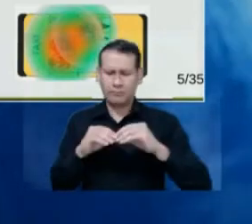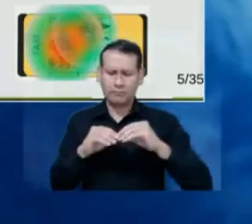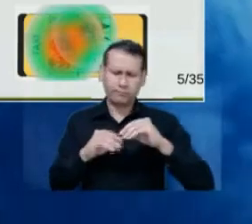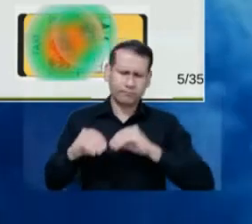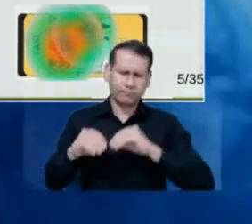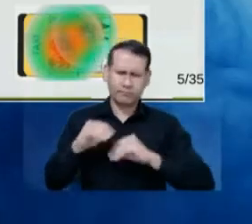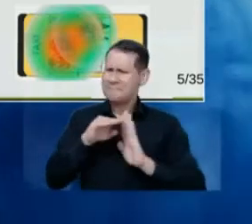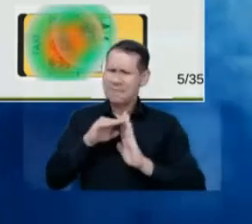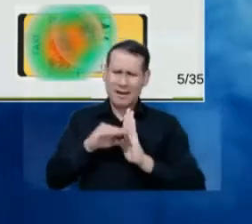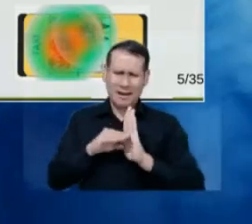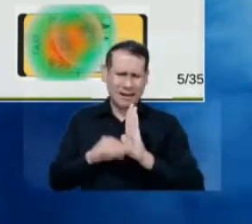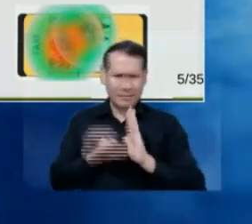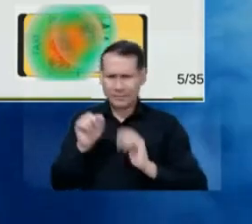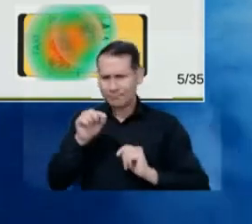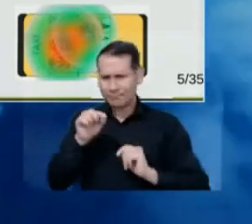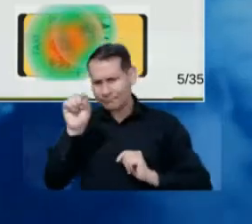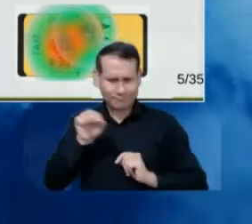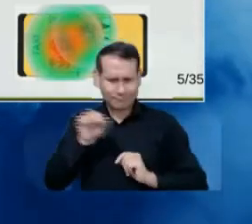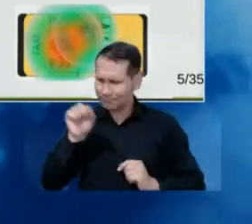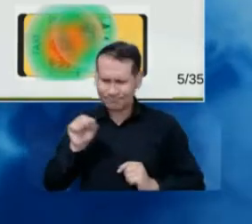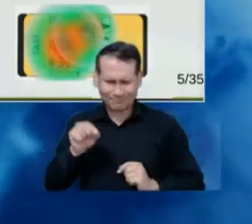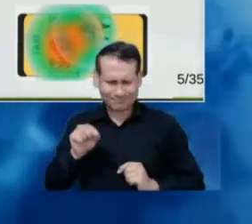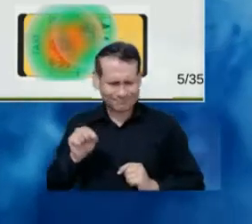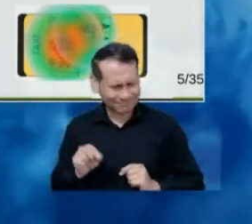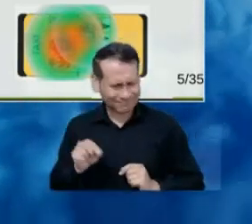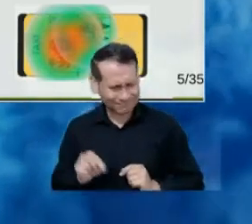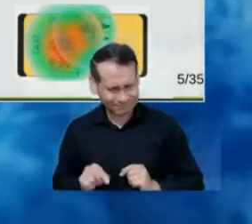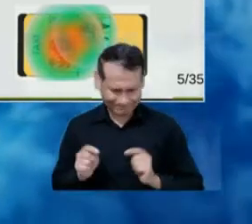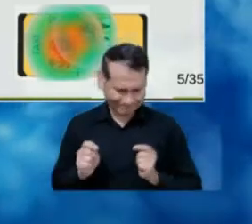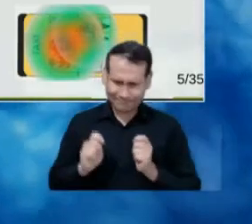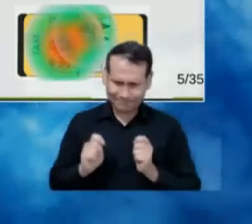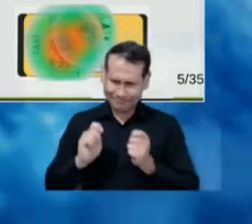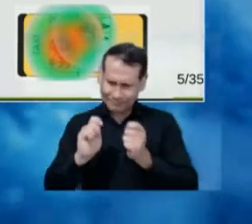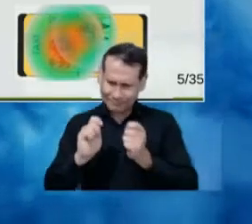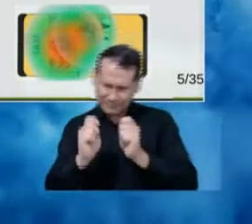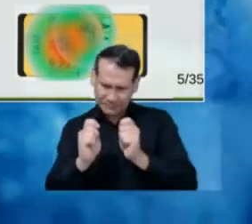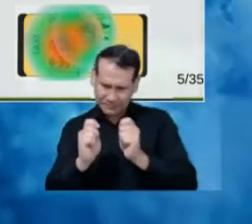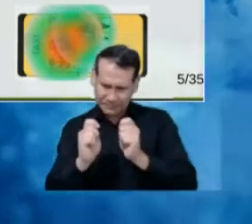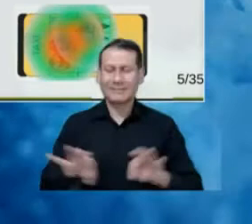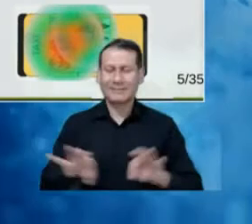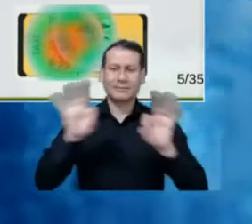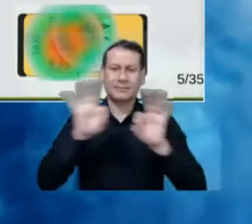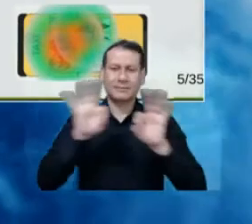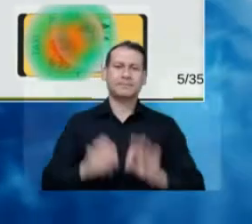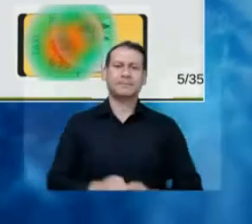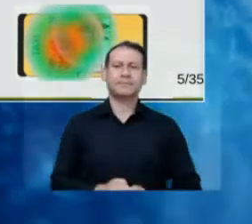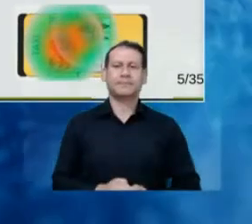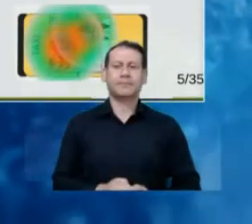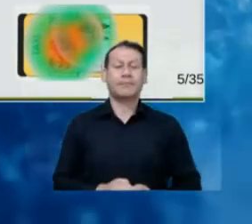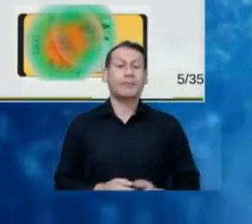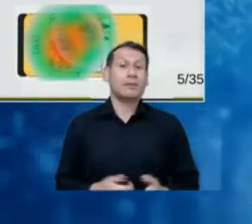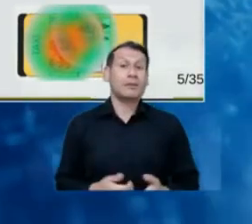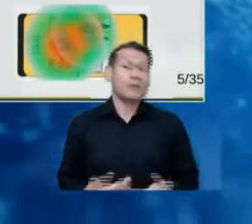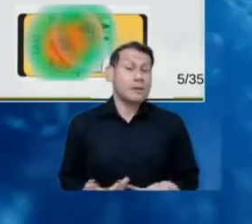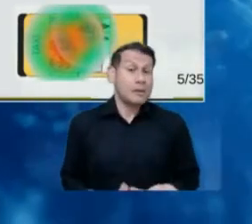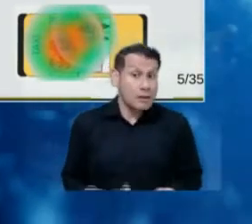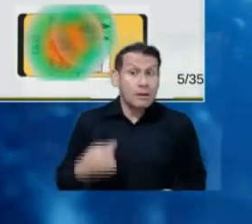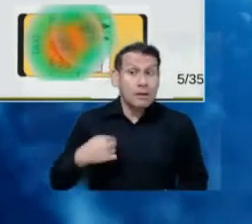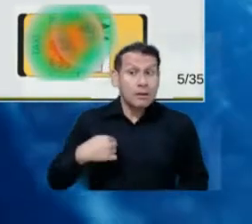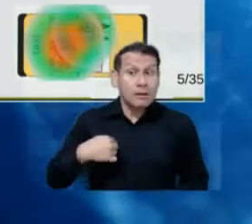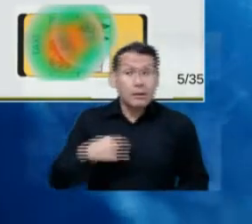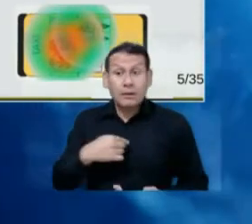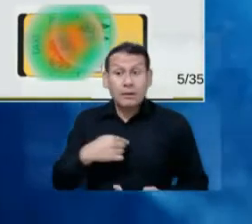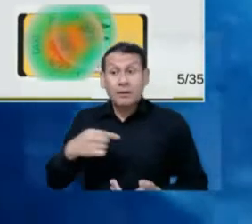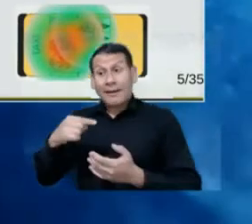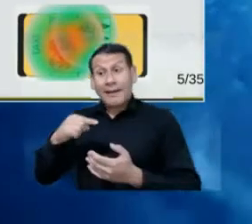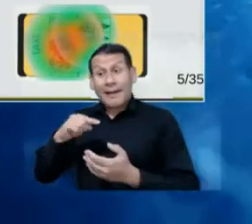use of a great number of parameters, and it's important to be very sure about the accuracy